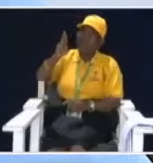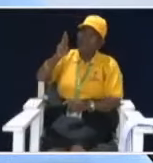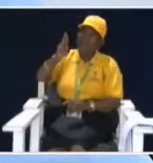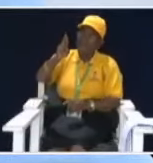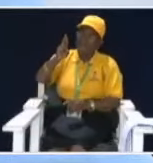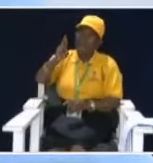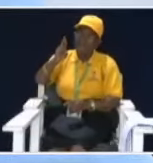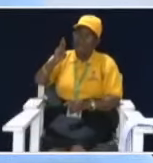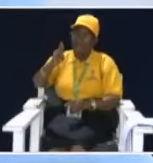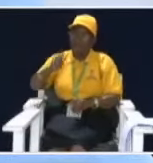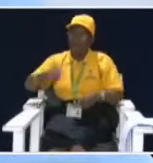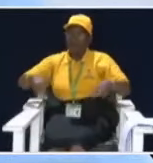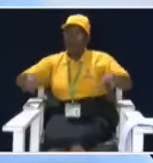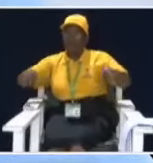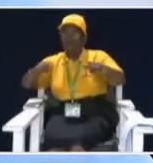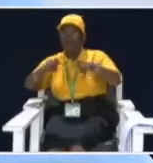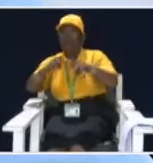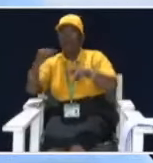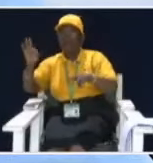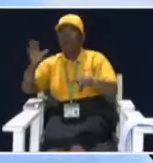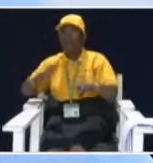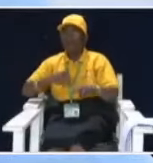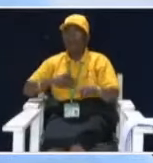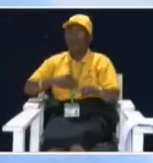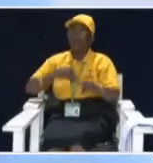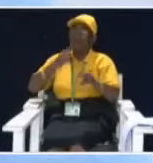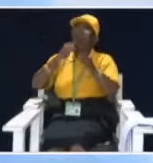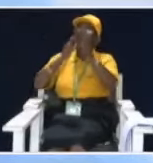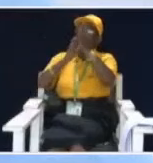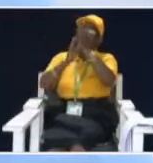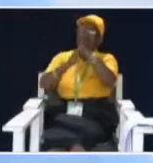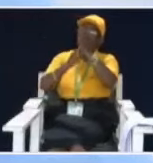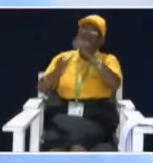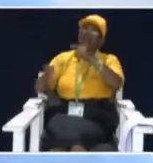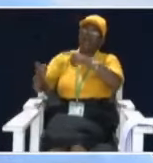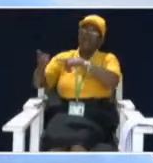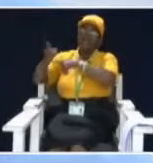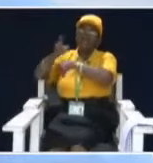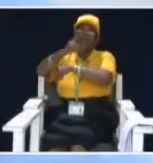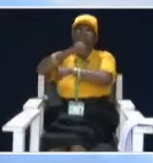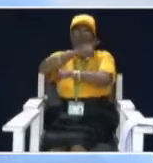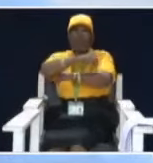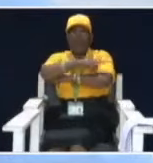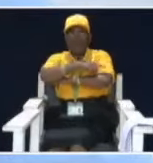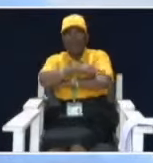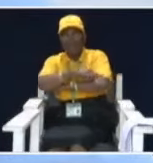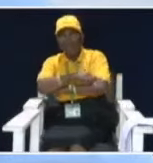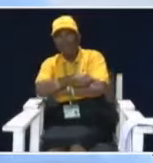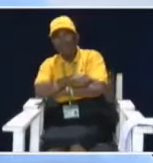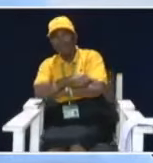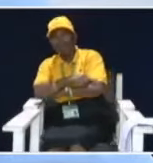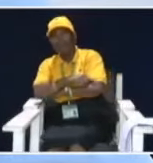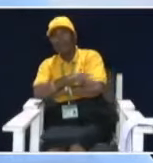you are worthy of our praises